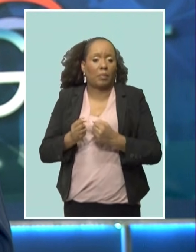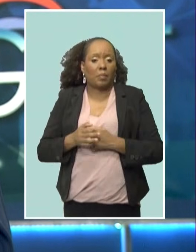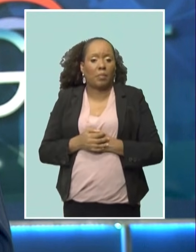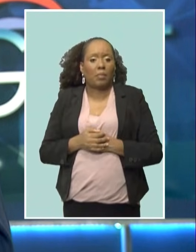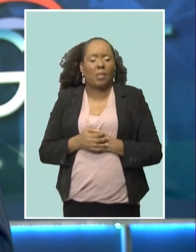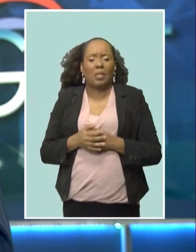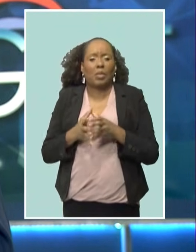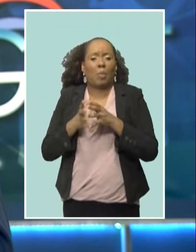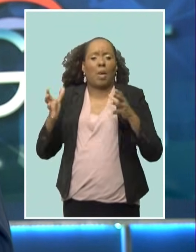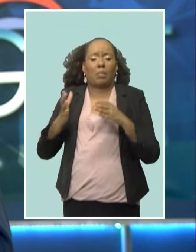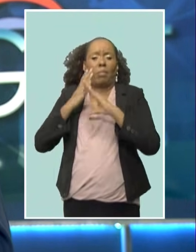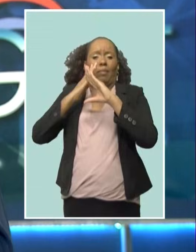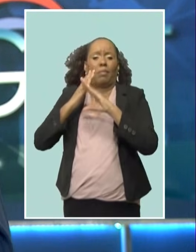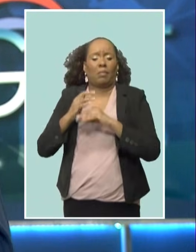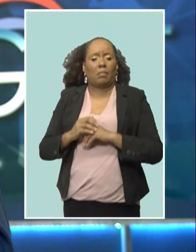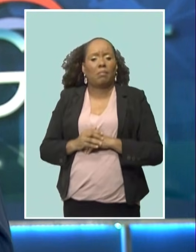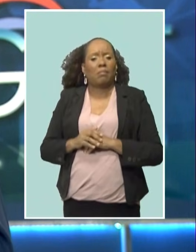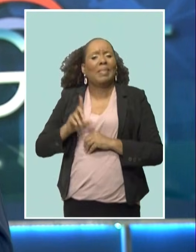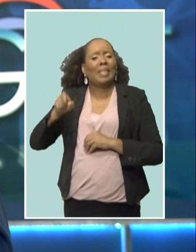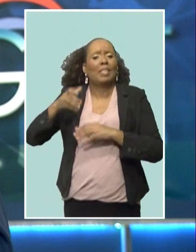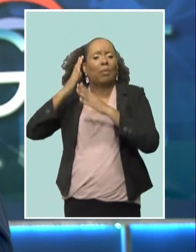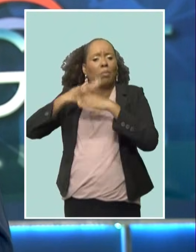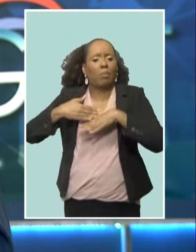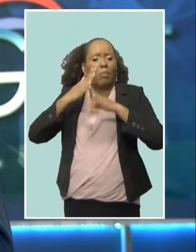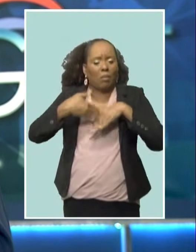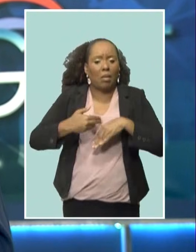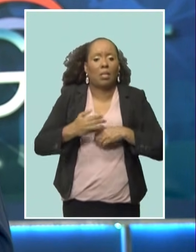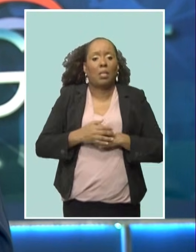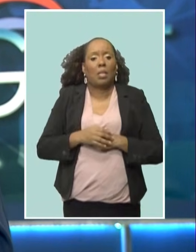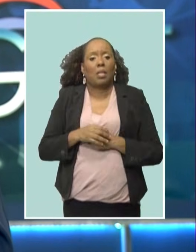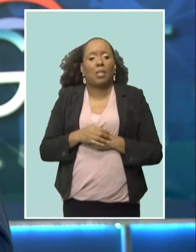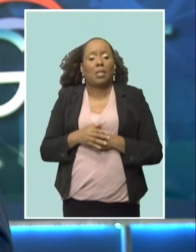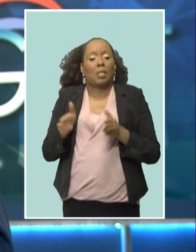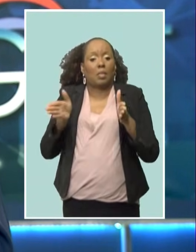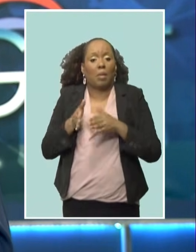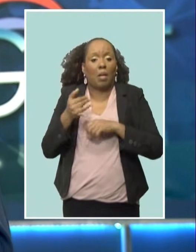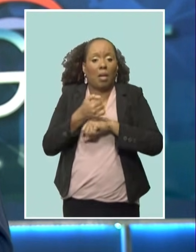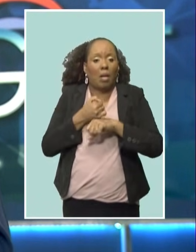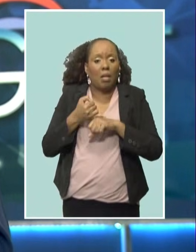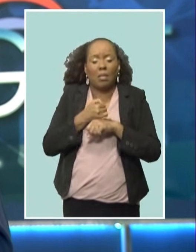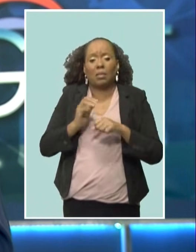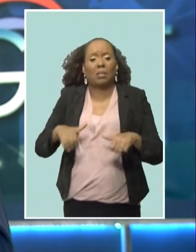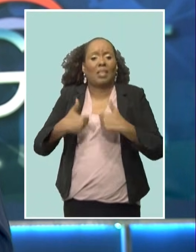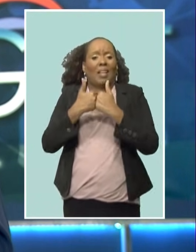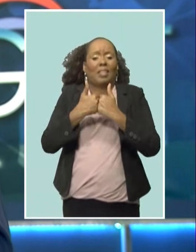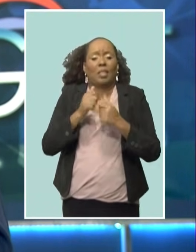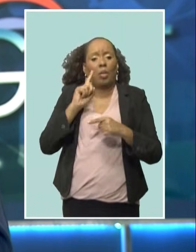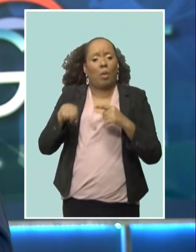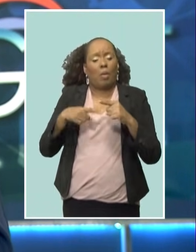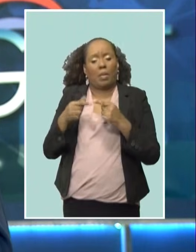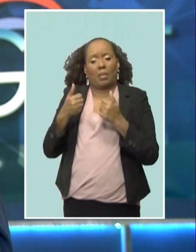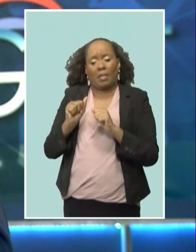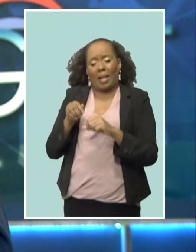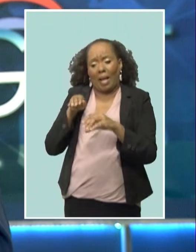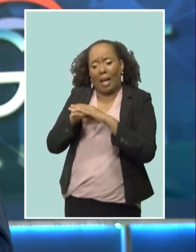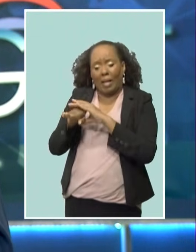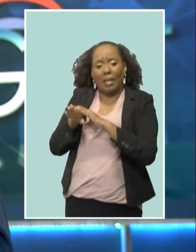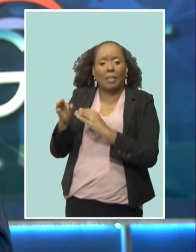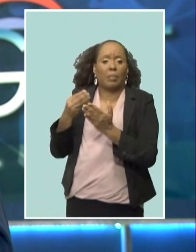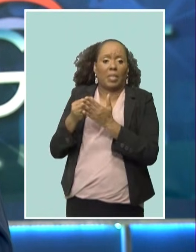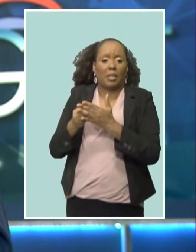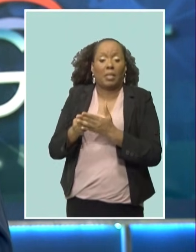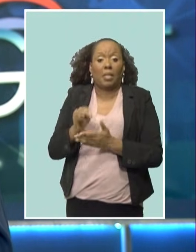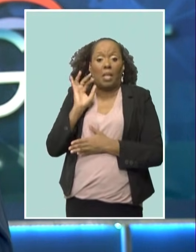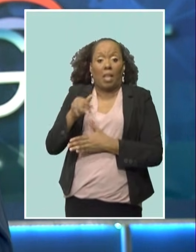is concerned that SIDS face too many challenges when trying to access the funds, which are supposed to be there to